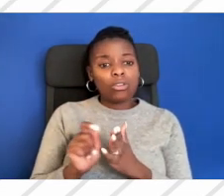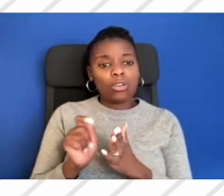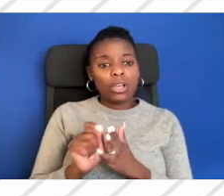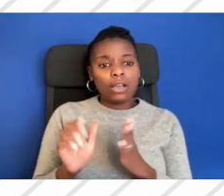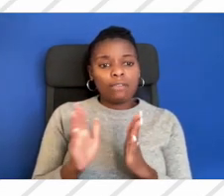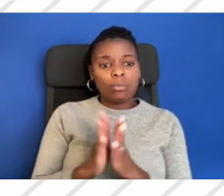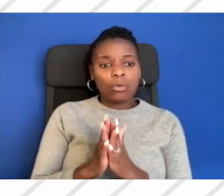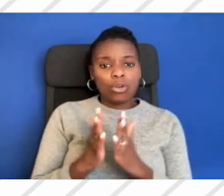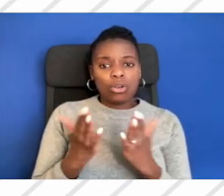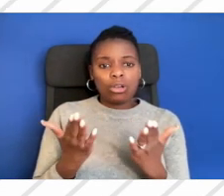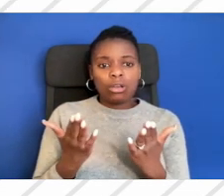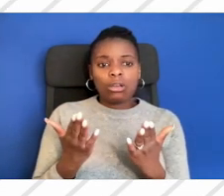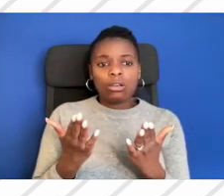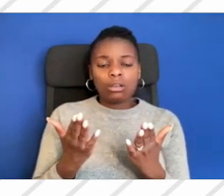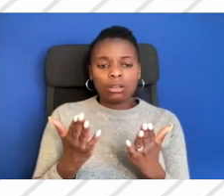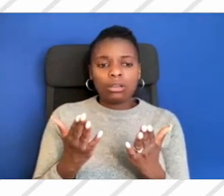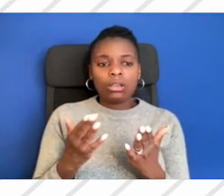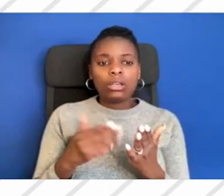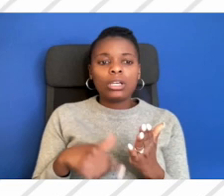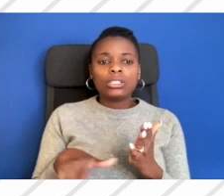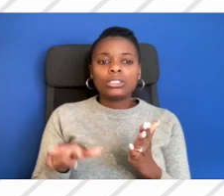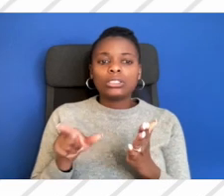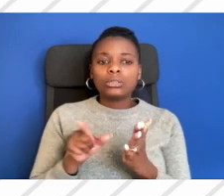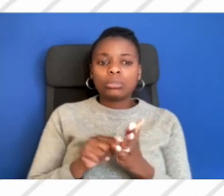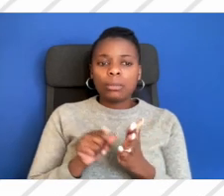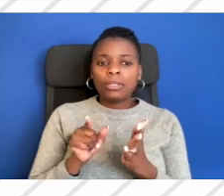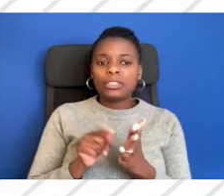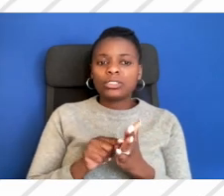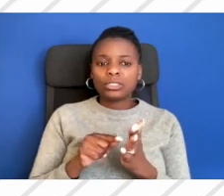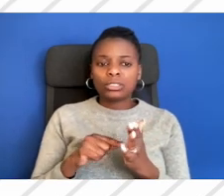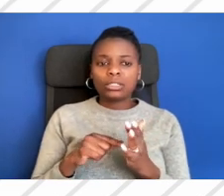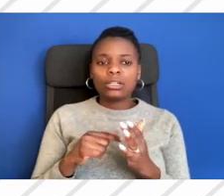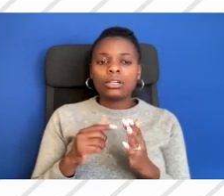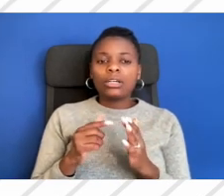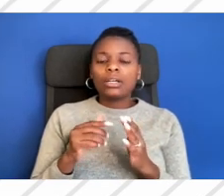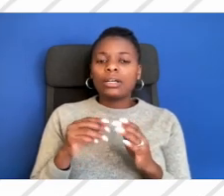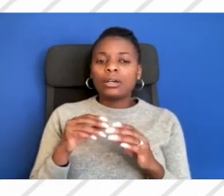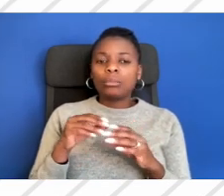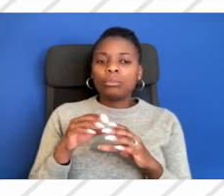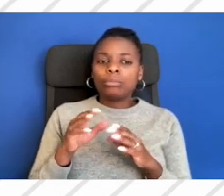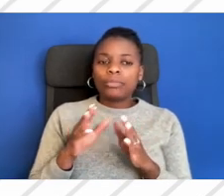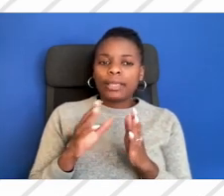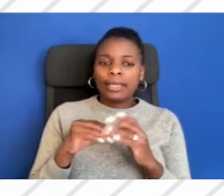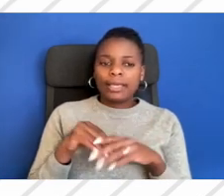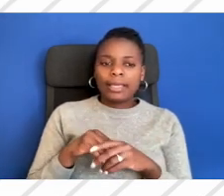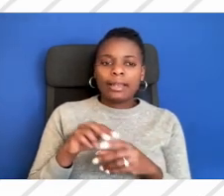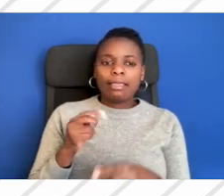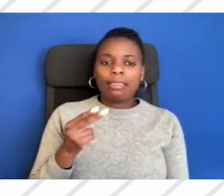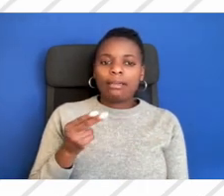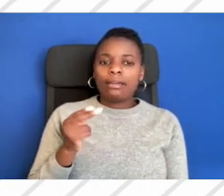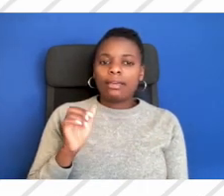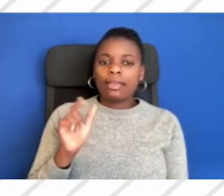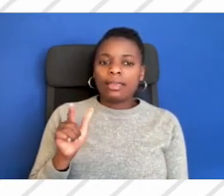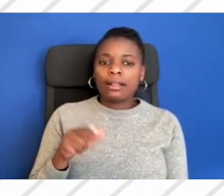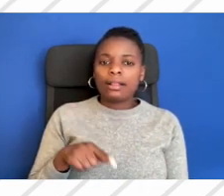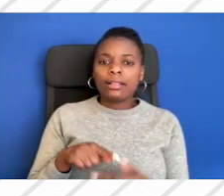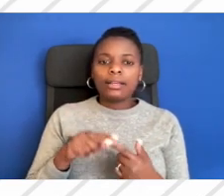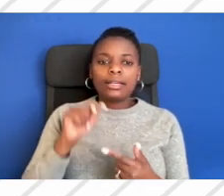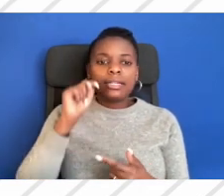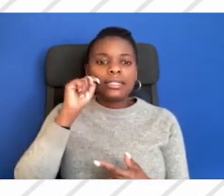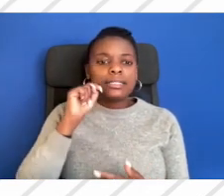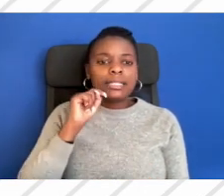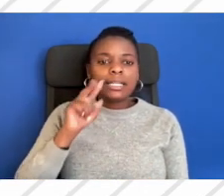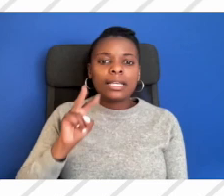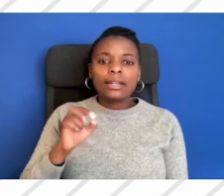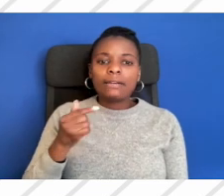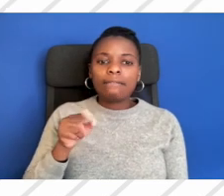She has published thought pieces in The Hill, Teen Vogue, Indian Country Today, Inside Higher Ed, Navajo Times, and in Marvel Comics.